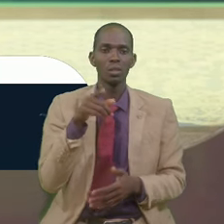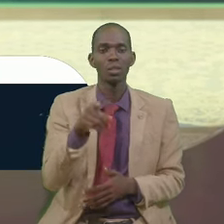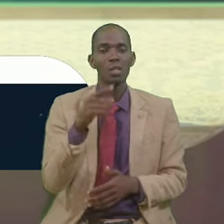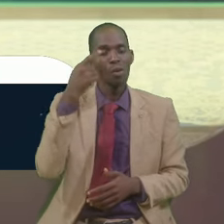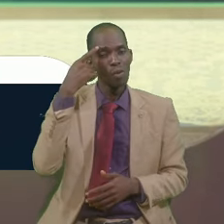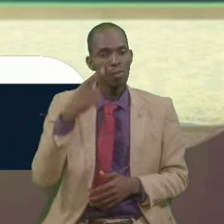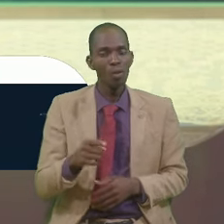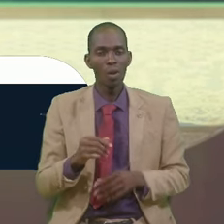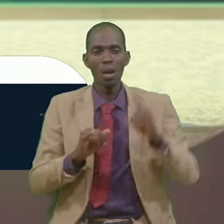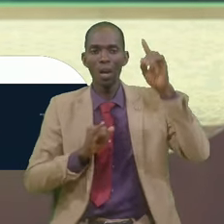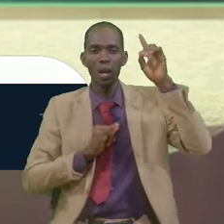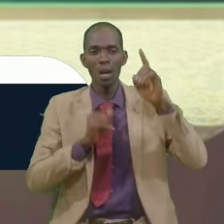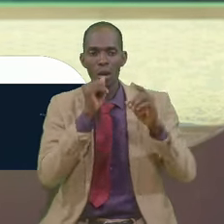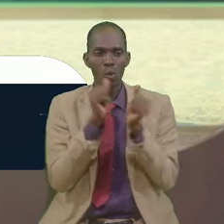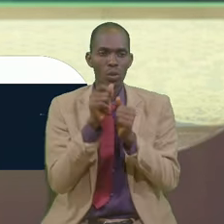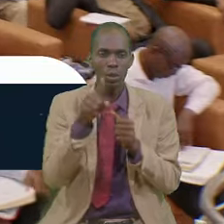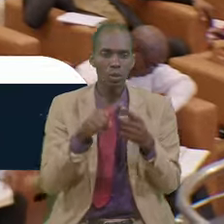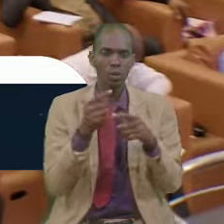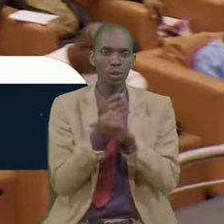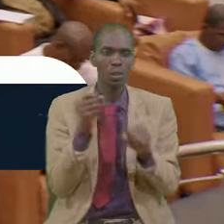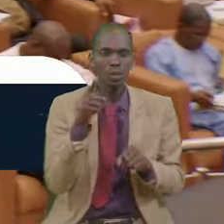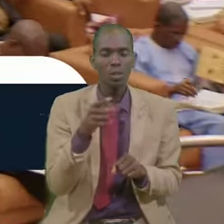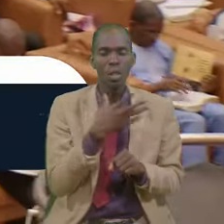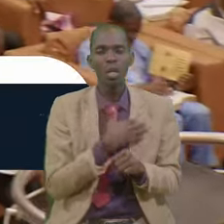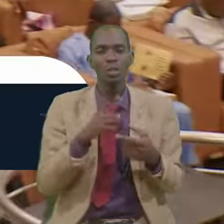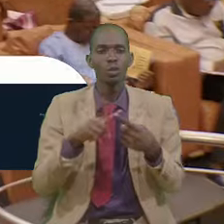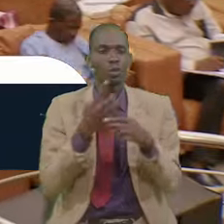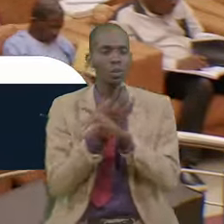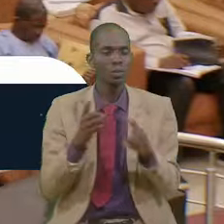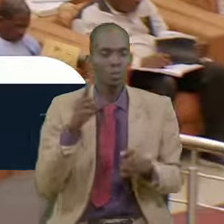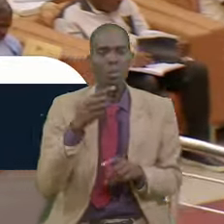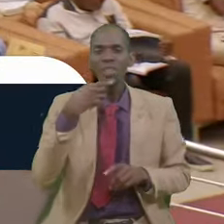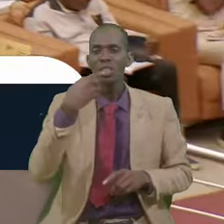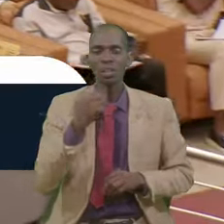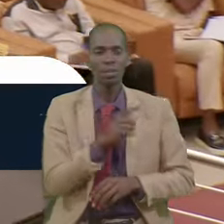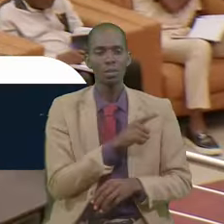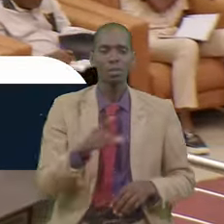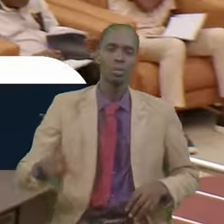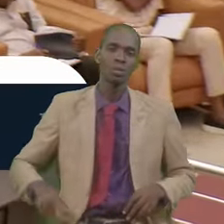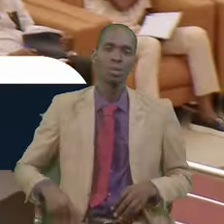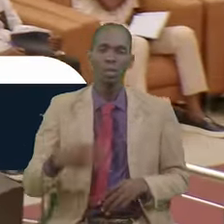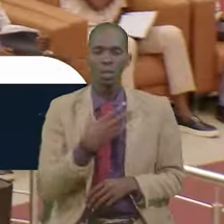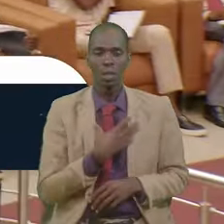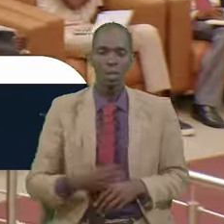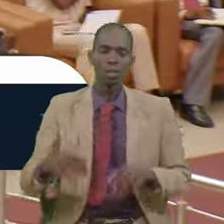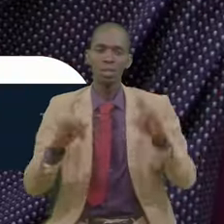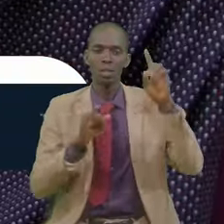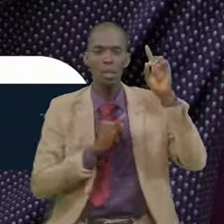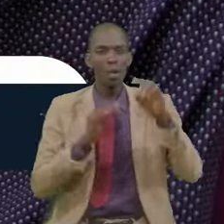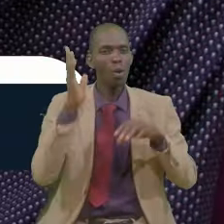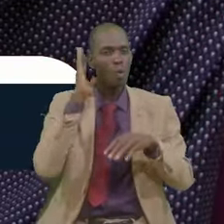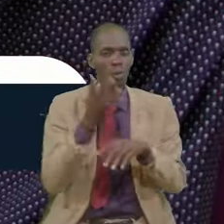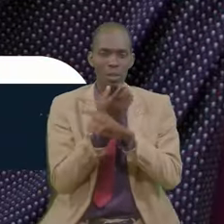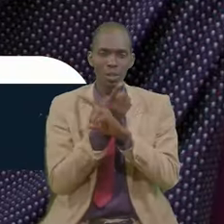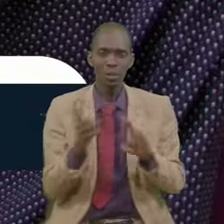For I am with thee to save thee, and to deliver thee, says the Lord. And I will